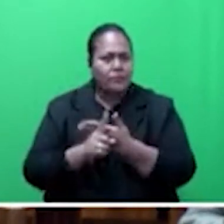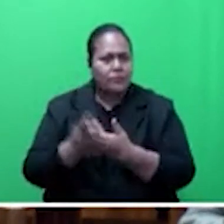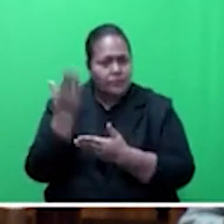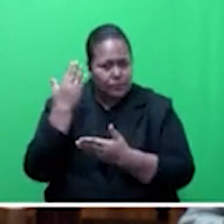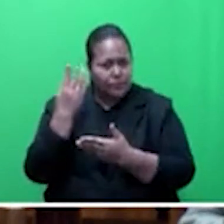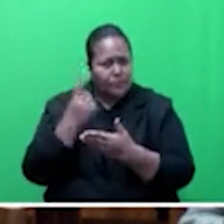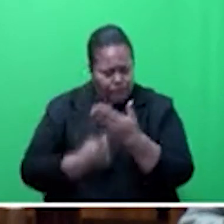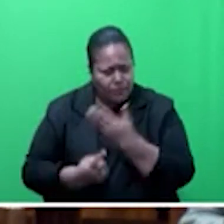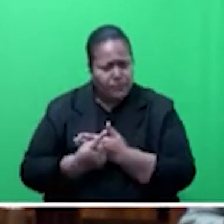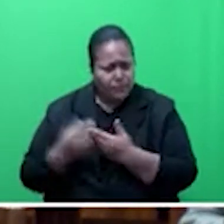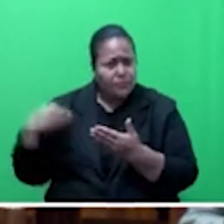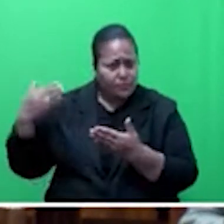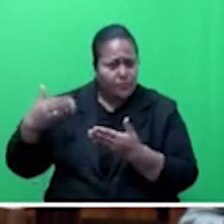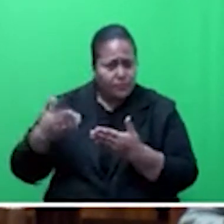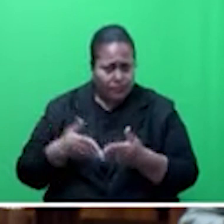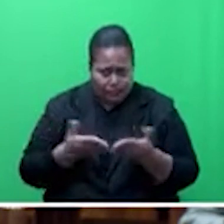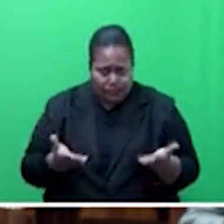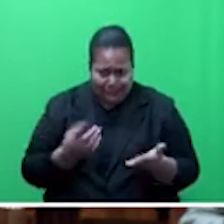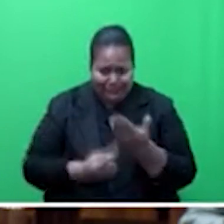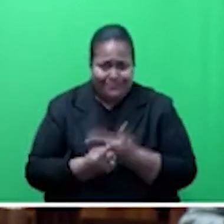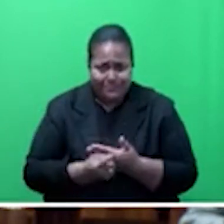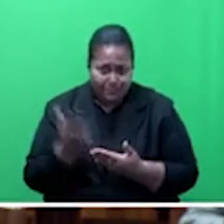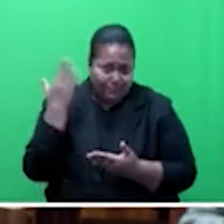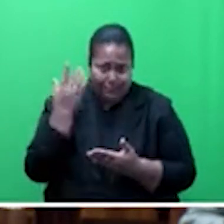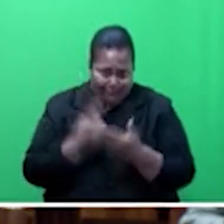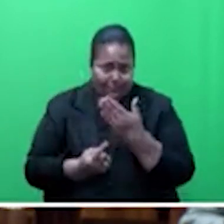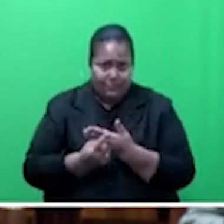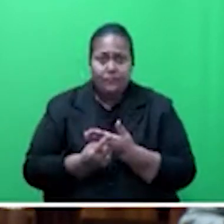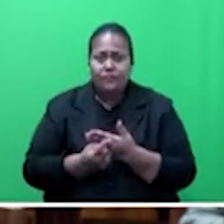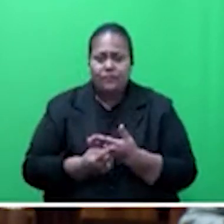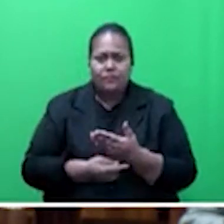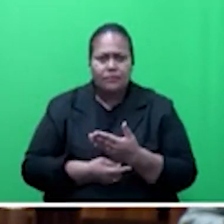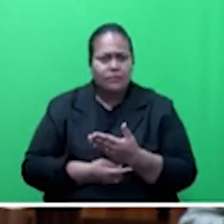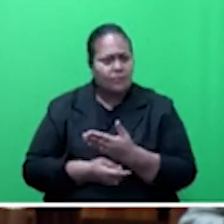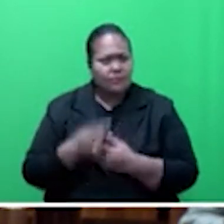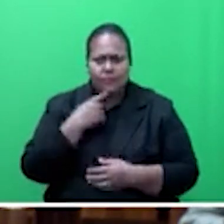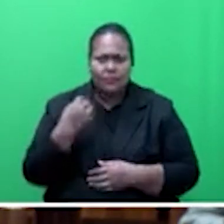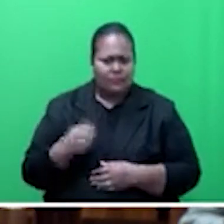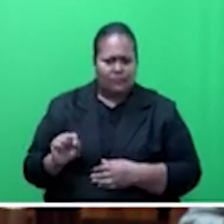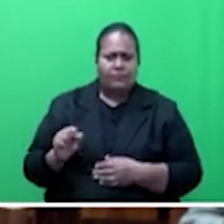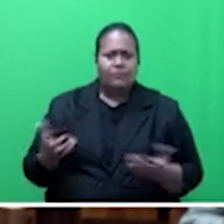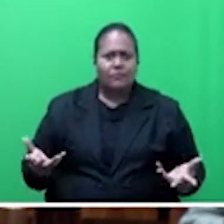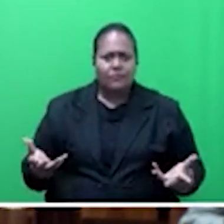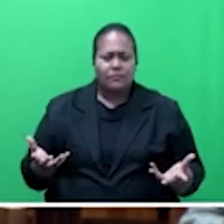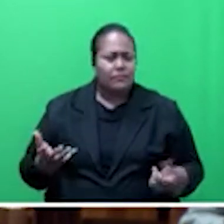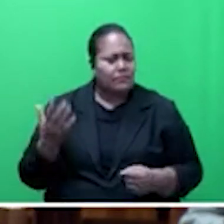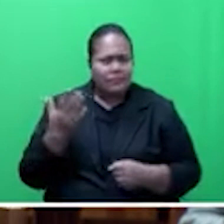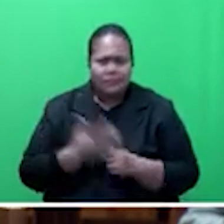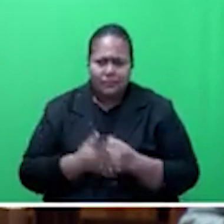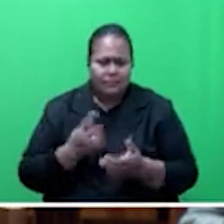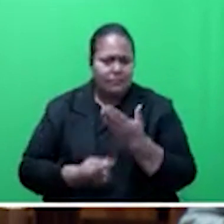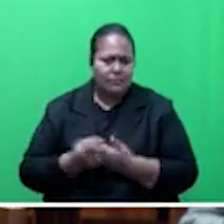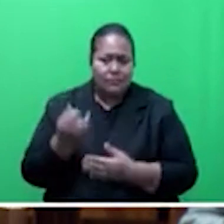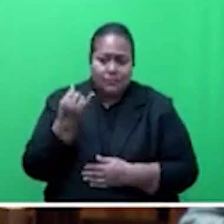this thing happen in the manner that we see today? He said no. It did not happen in the manner that we see today. That if